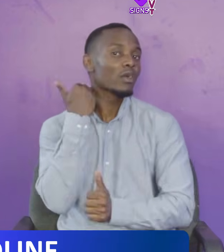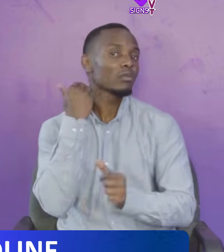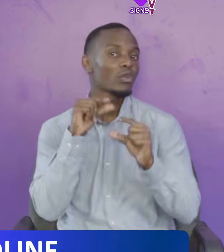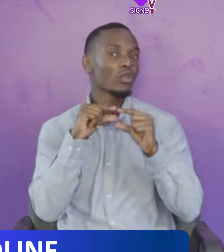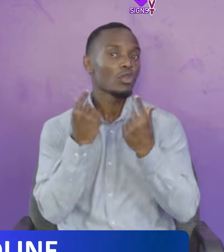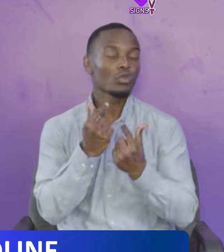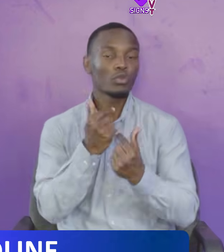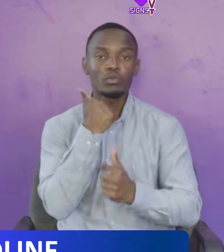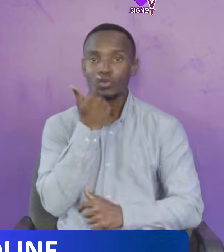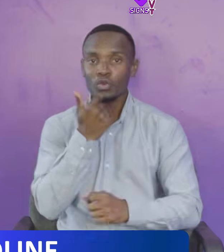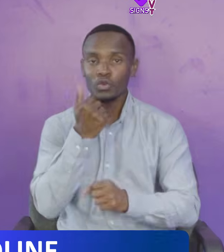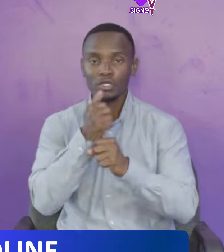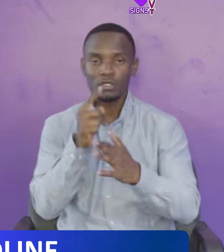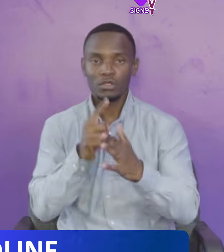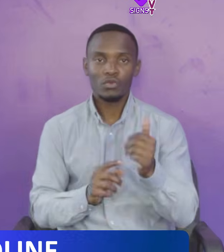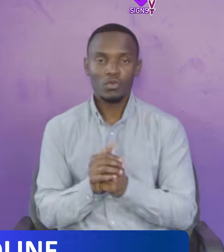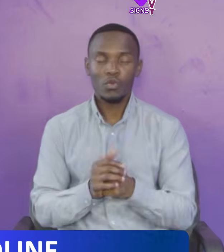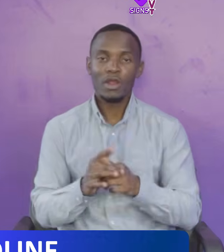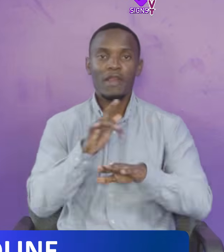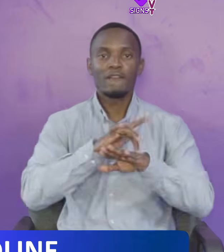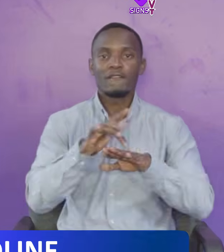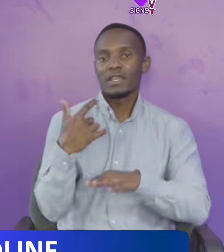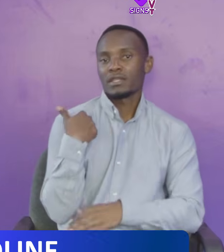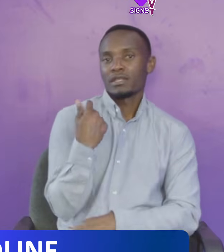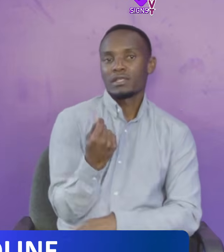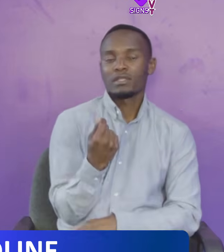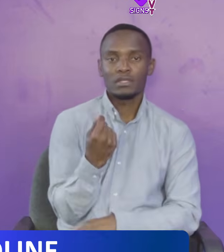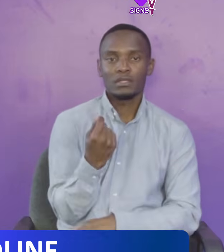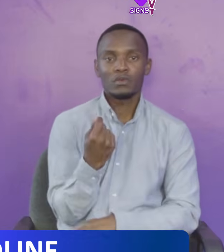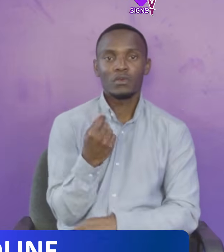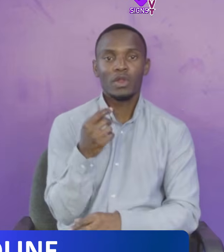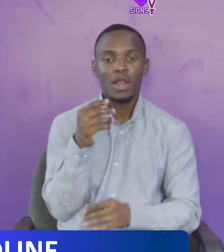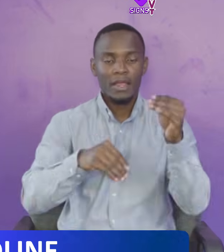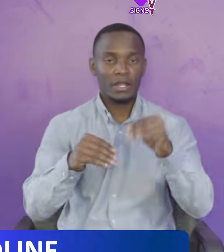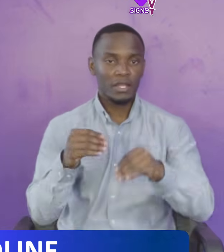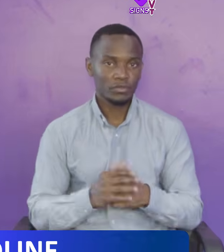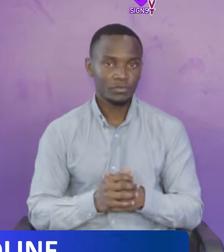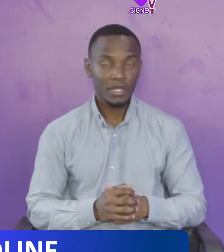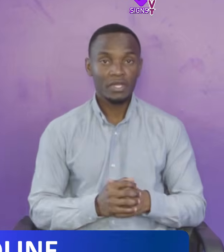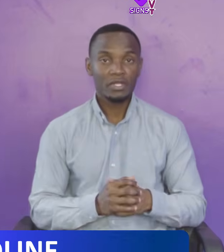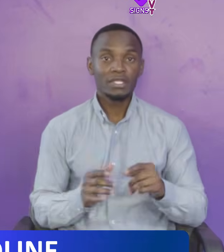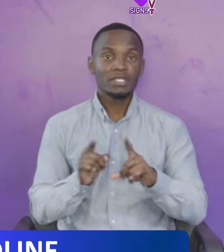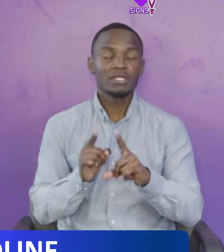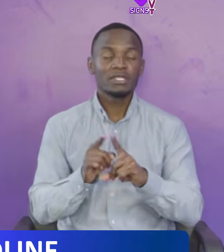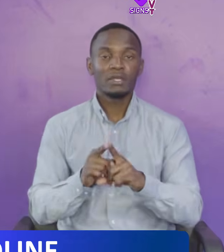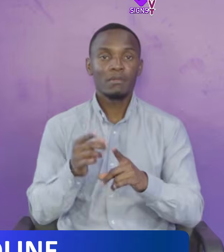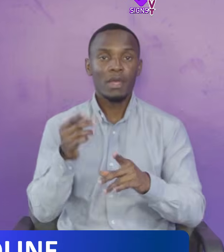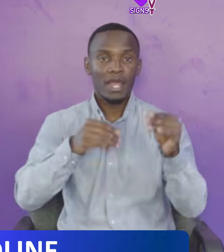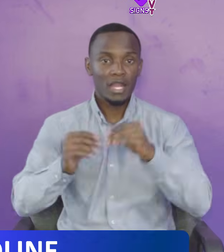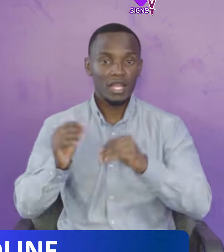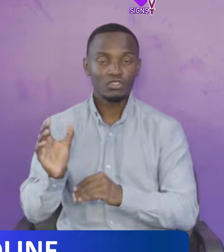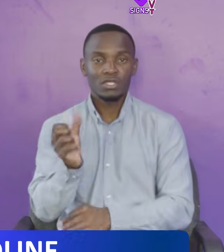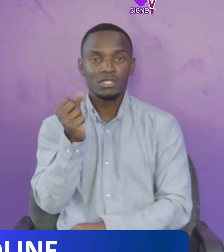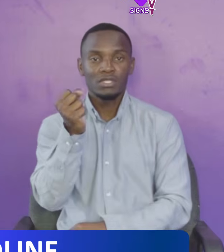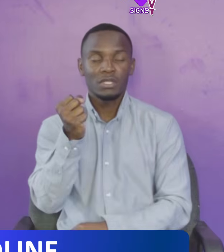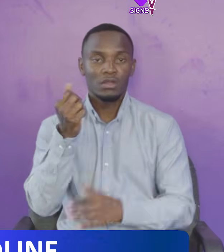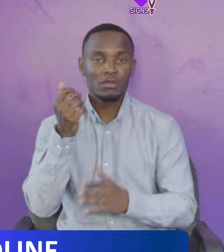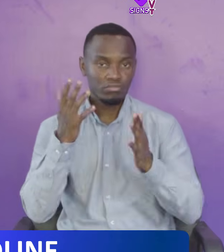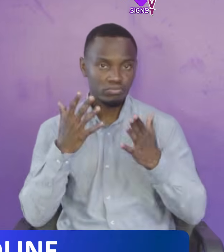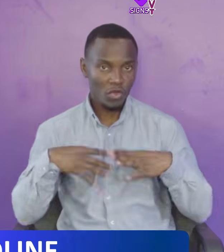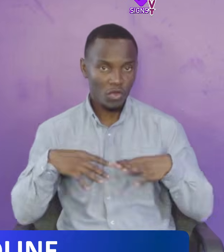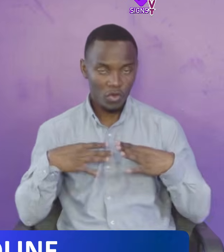recent elections. Now, election stakeholders are now demanding the immediate arrest